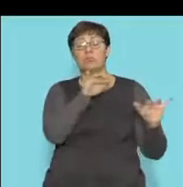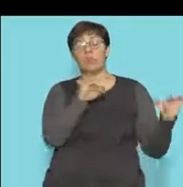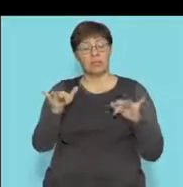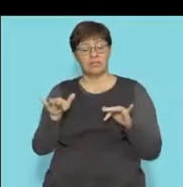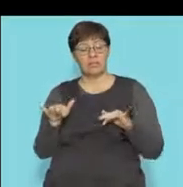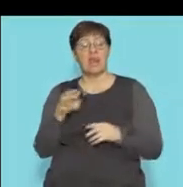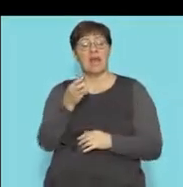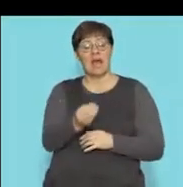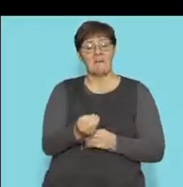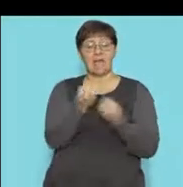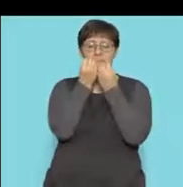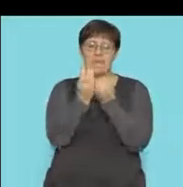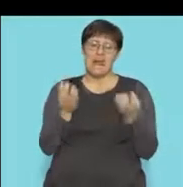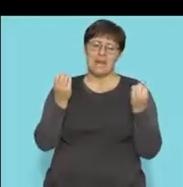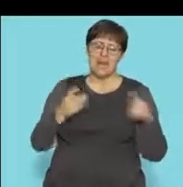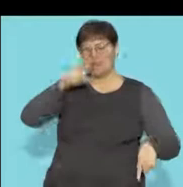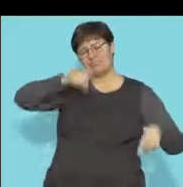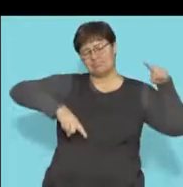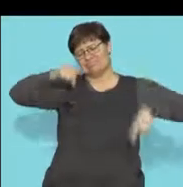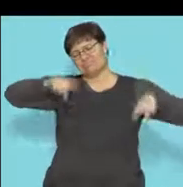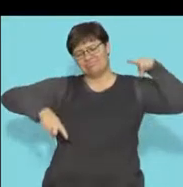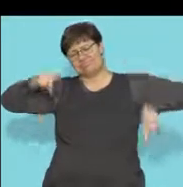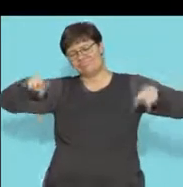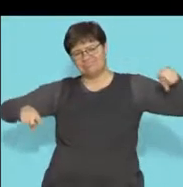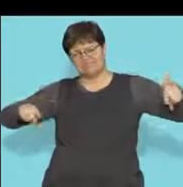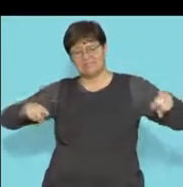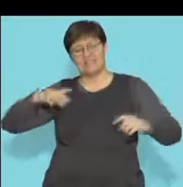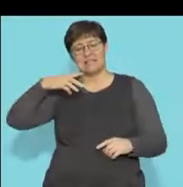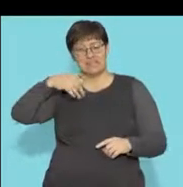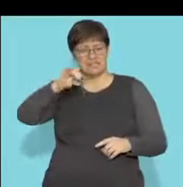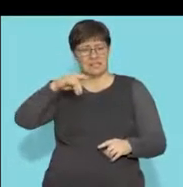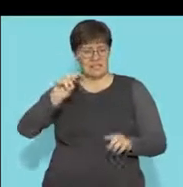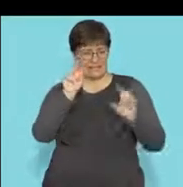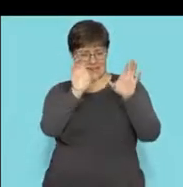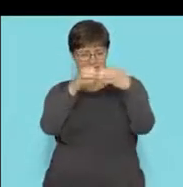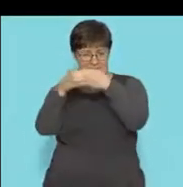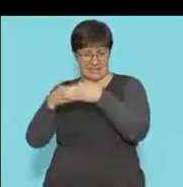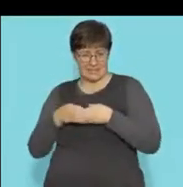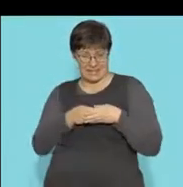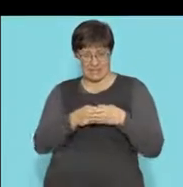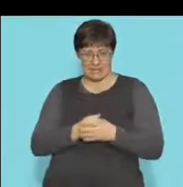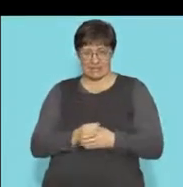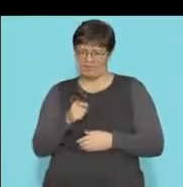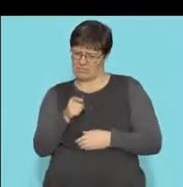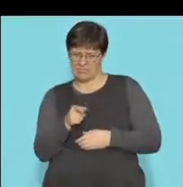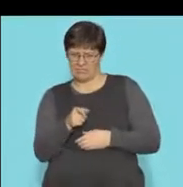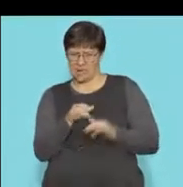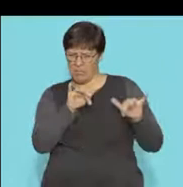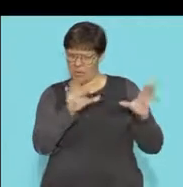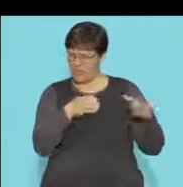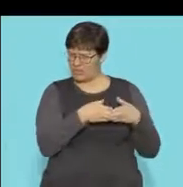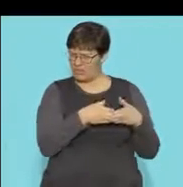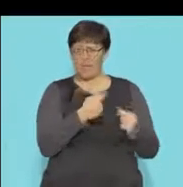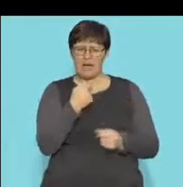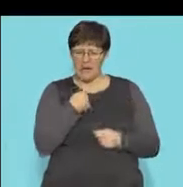Populations consist of many different species. This sounds wrong to me.